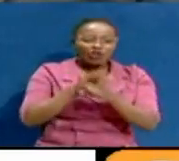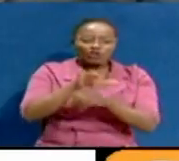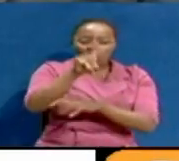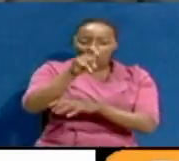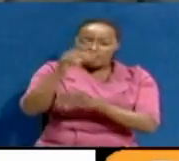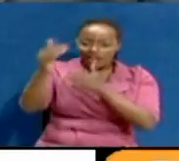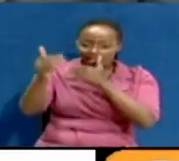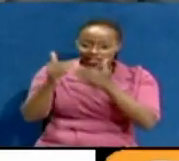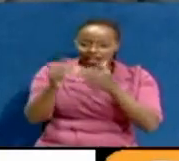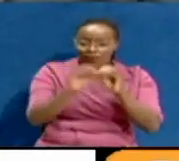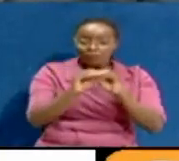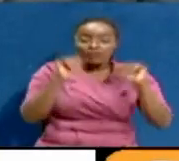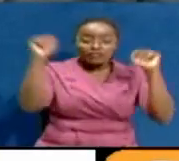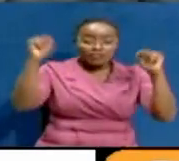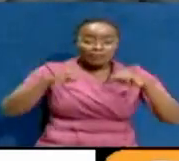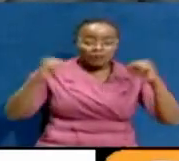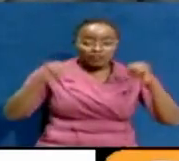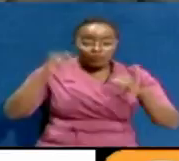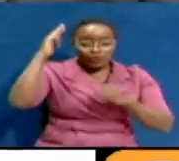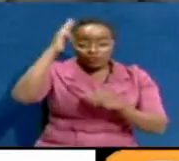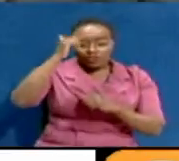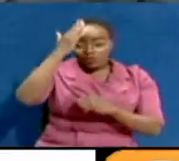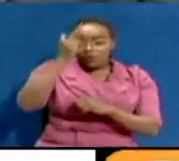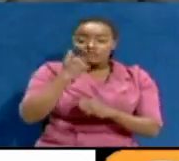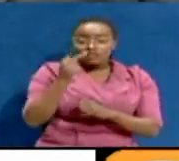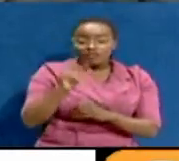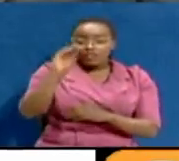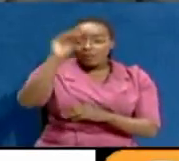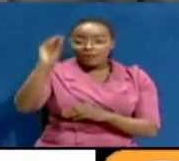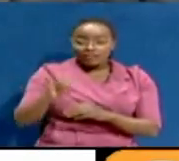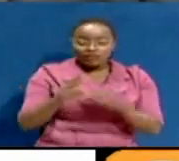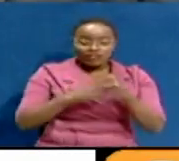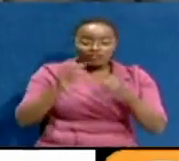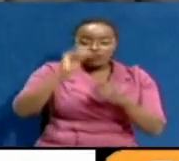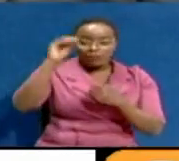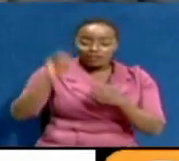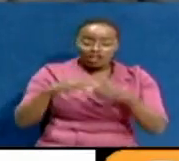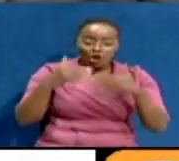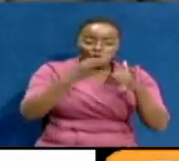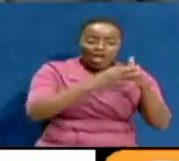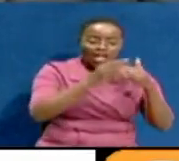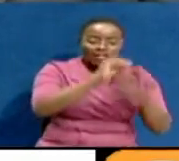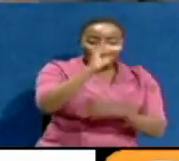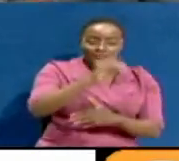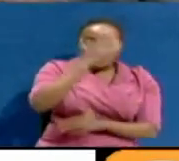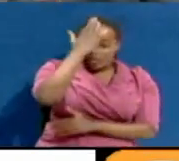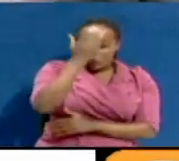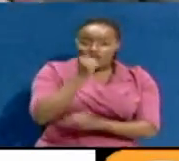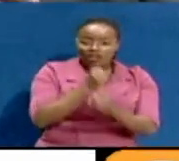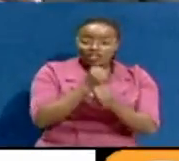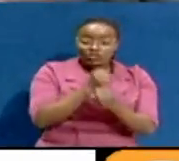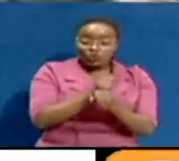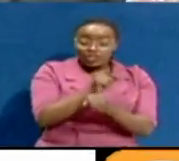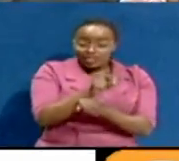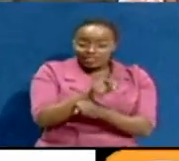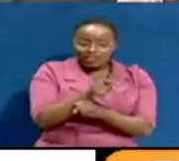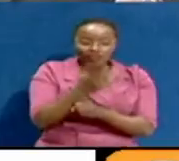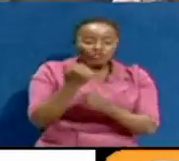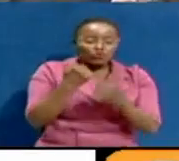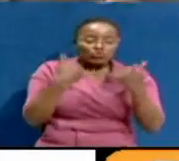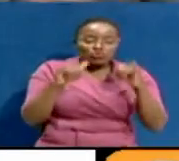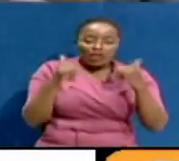virus around, because it is still possible. That's why we talk about the percentages, the 70% or the 80%, because if you do get